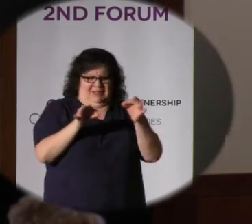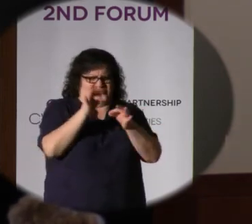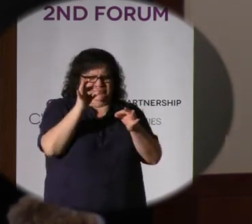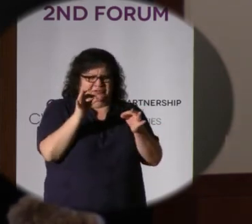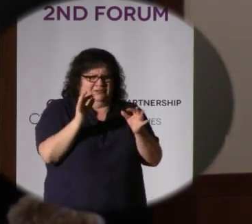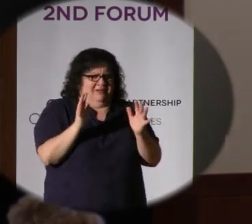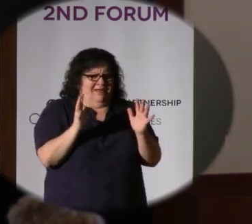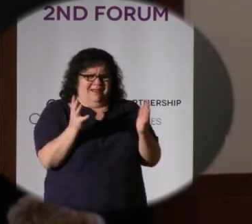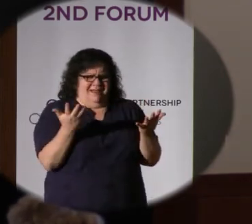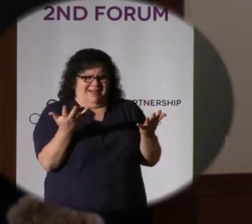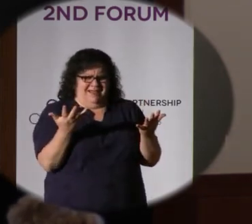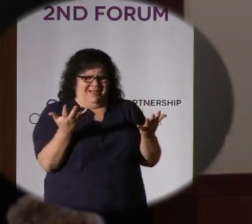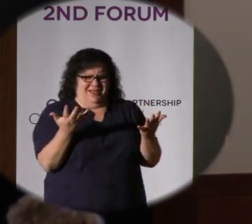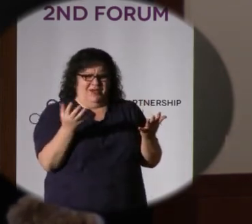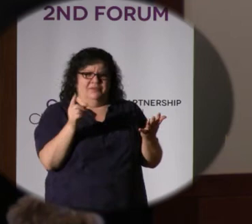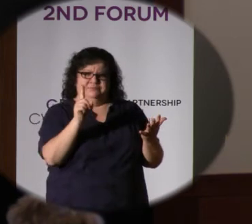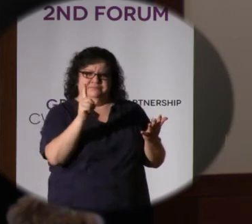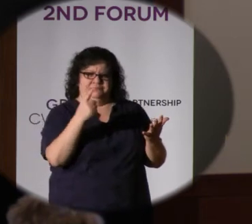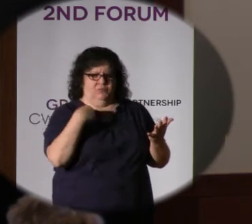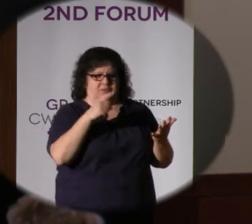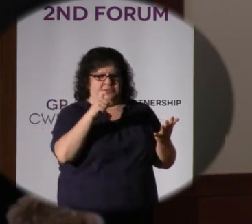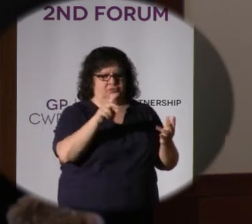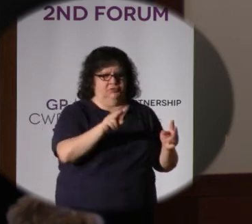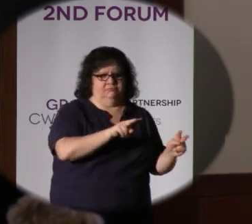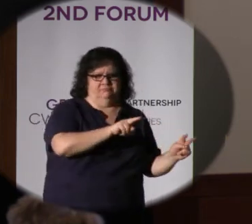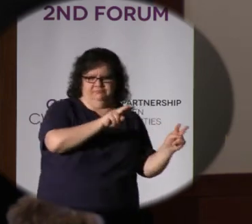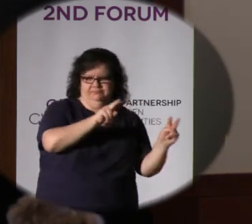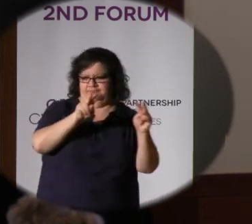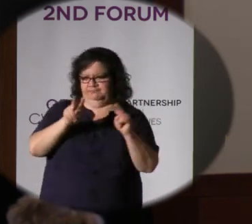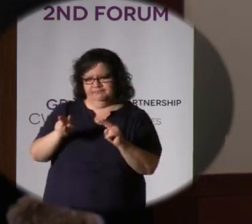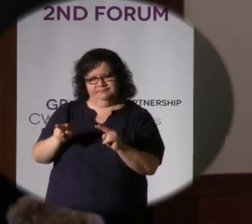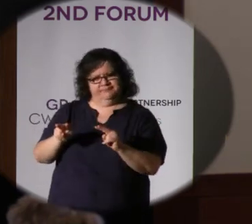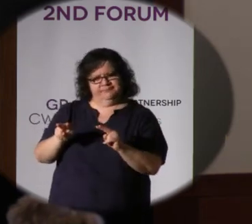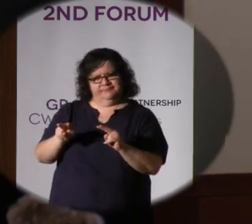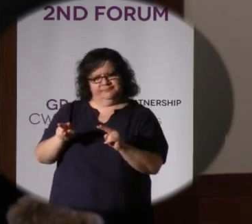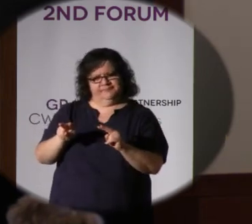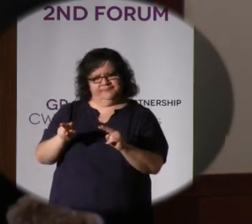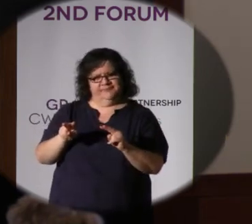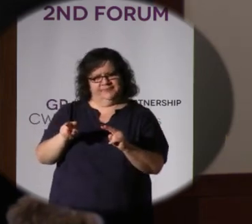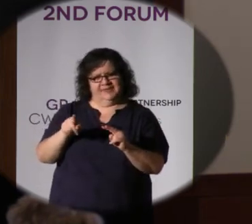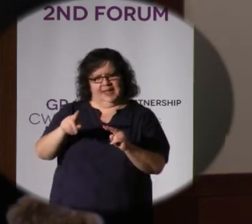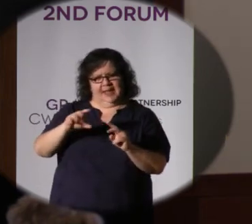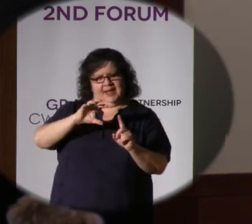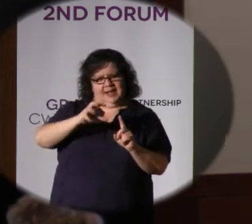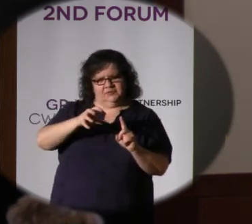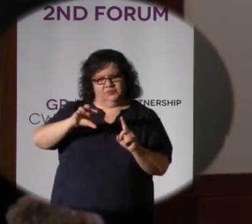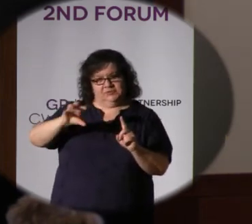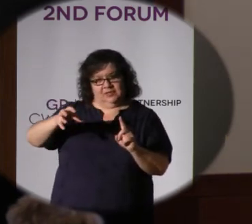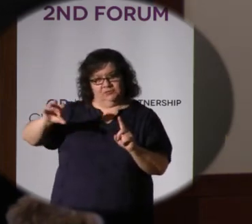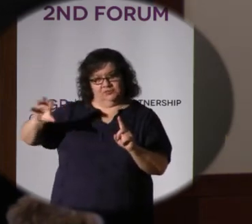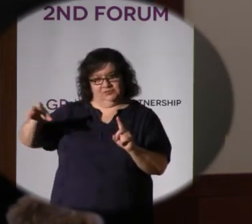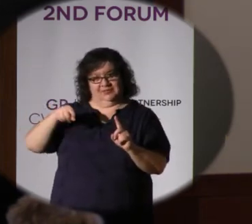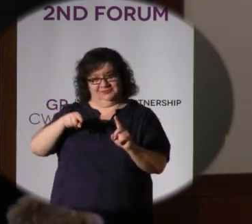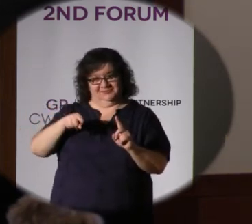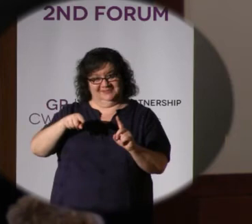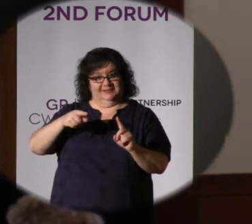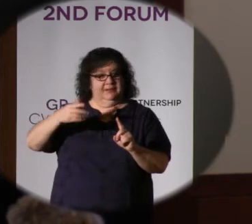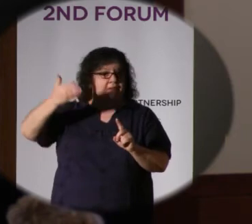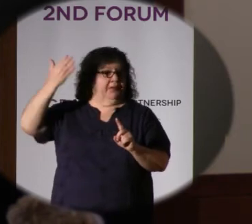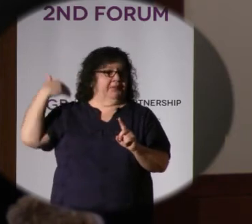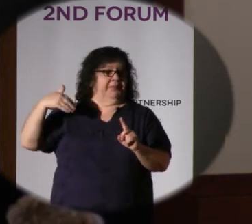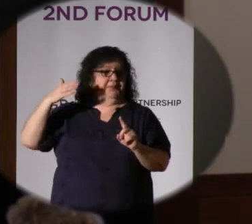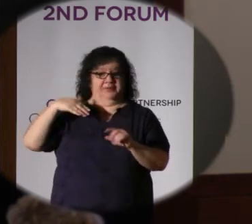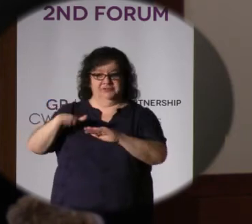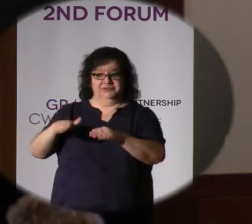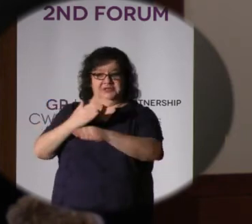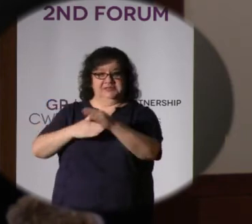helped transform deeply entrenched stigma and discrimination into inclusion, tolerance,